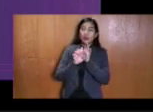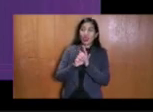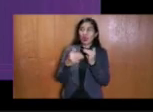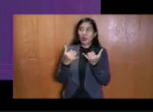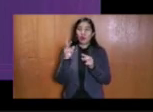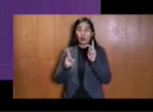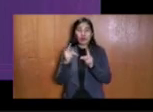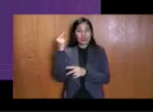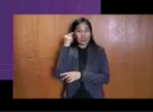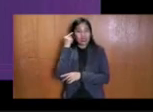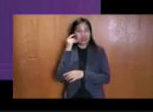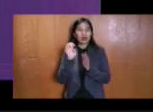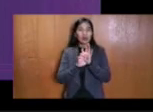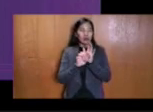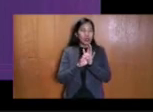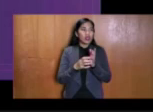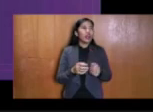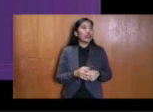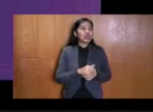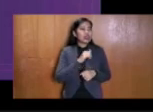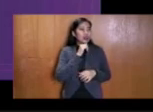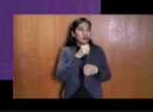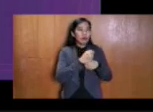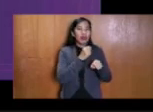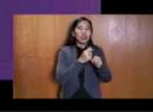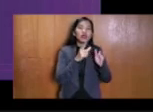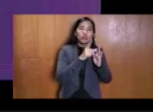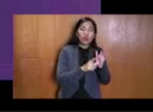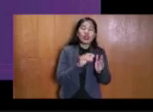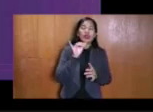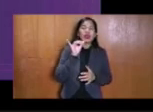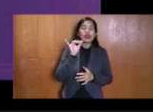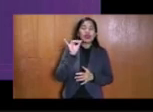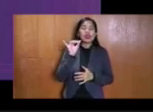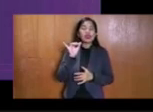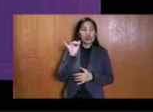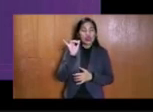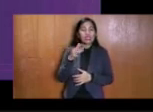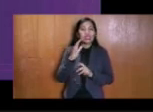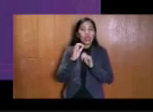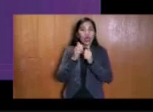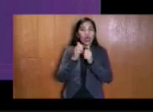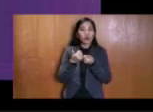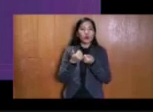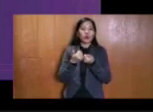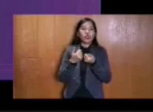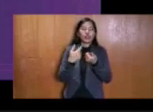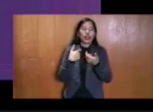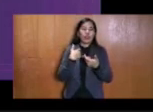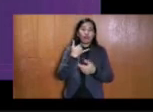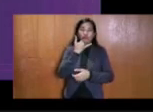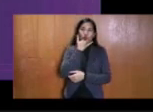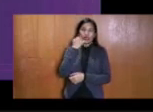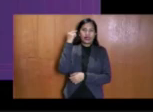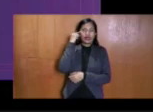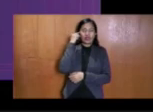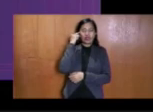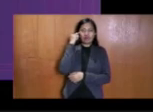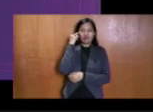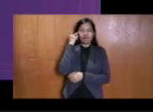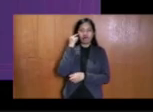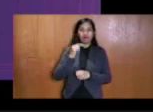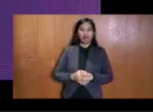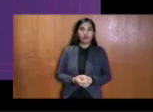go straight to legislation. And that is how you ossify thinking. There's not even a sunset law